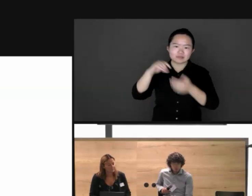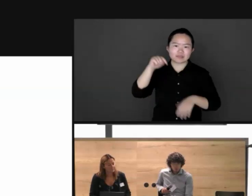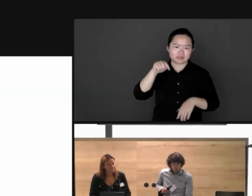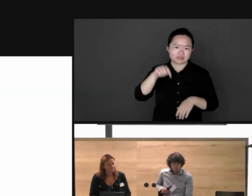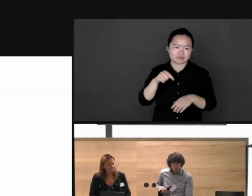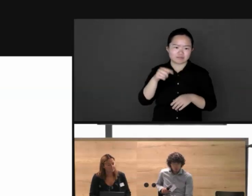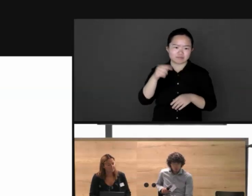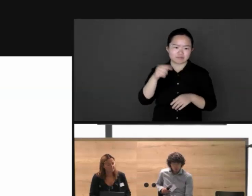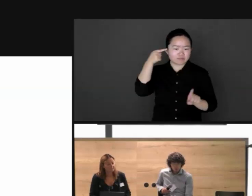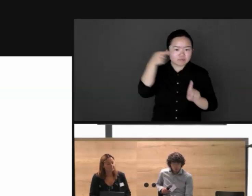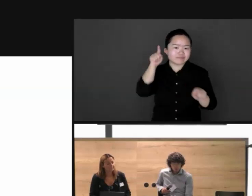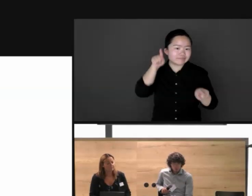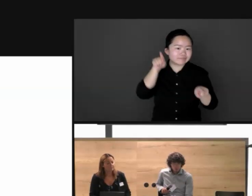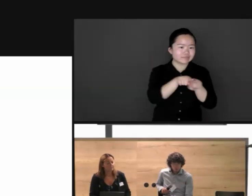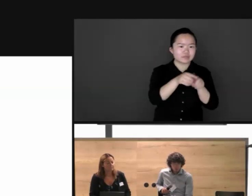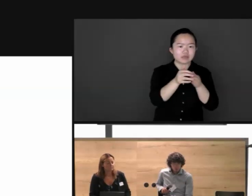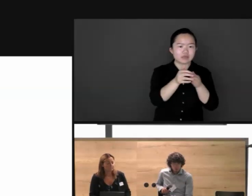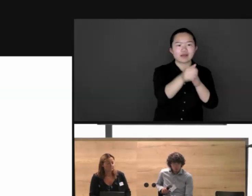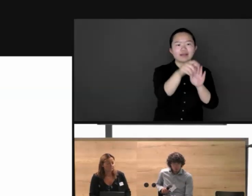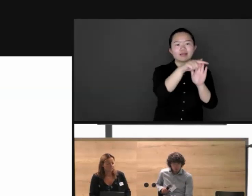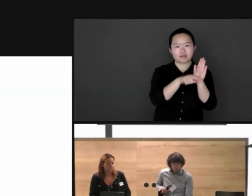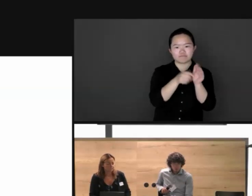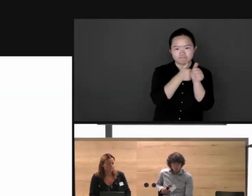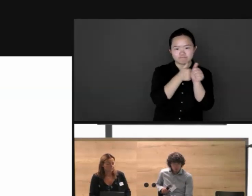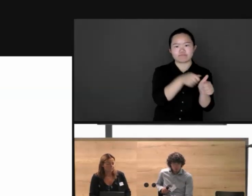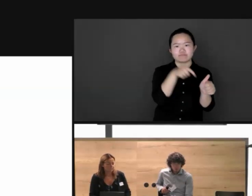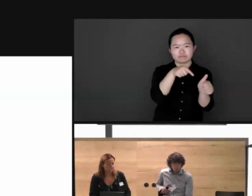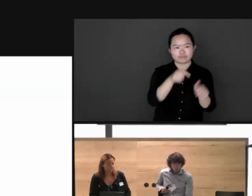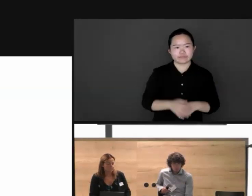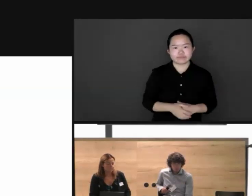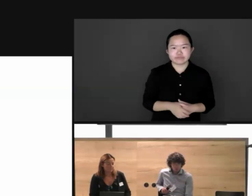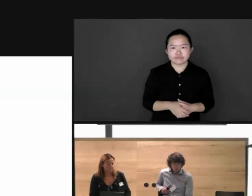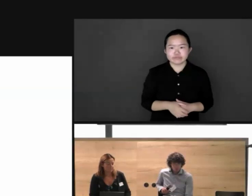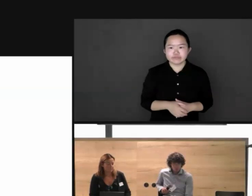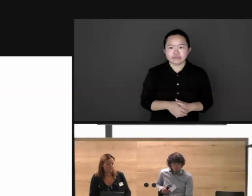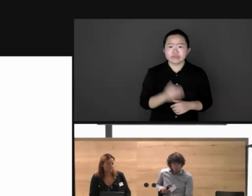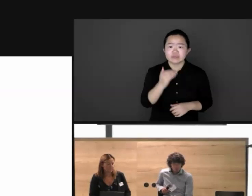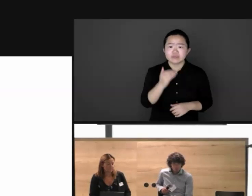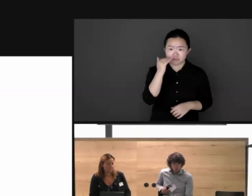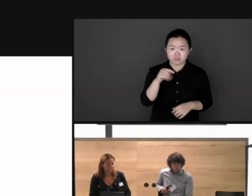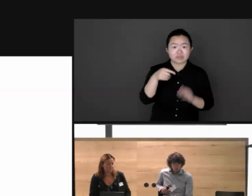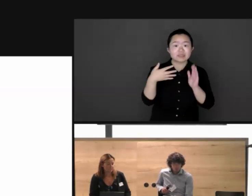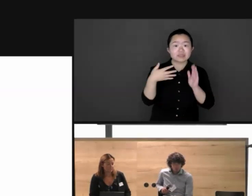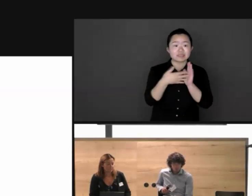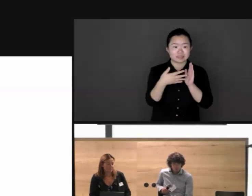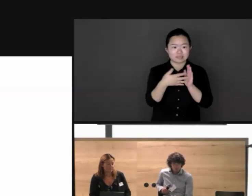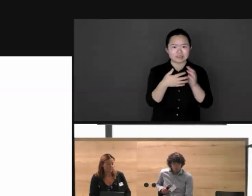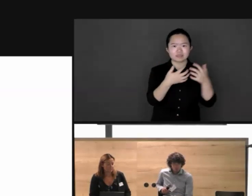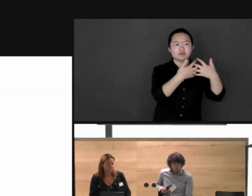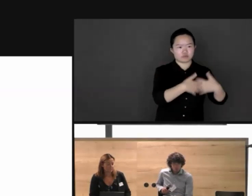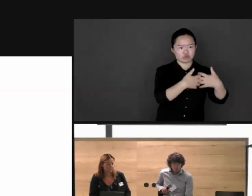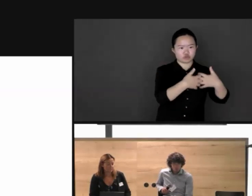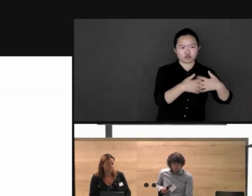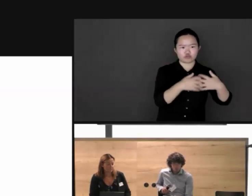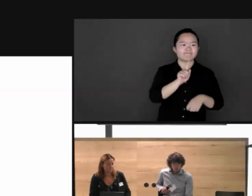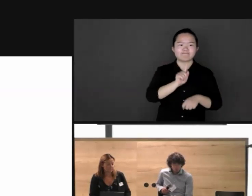several stages, such as simple screen examination, use of tools like making a screenshot and testing